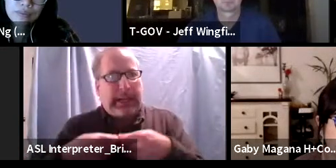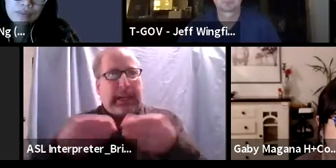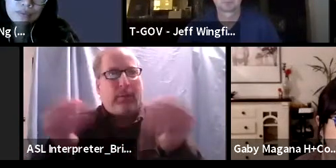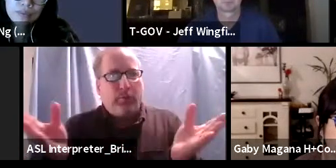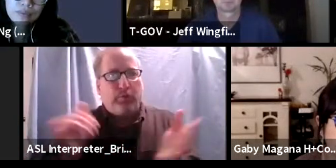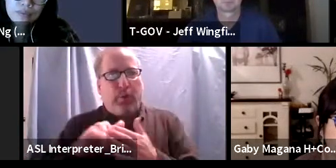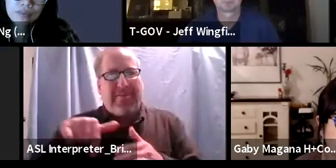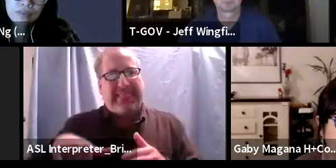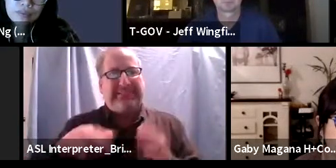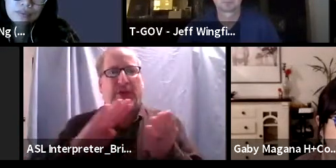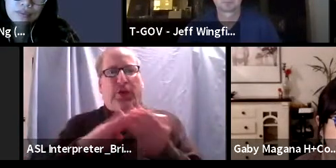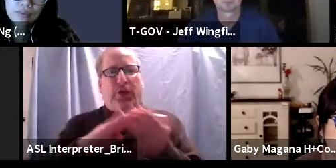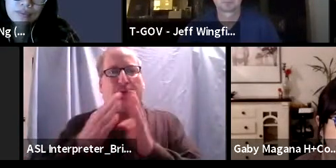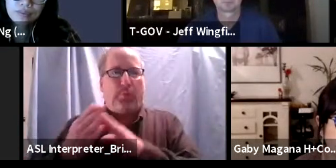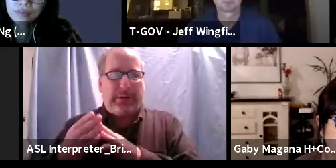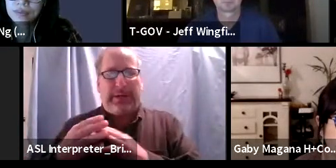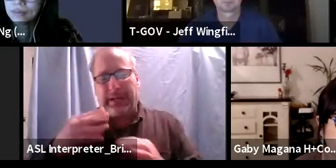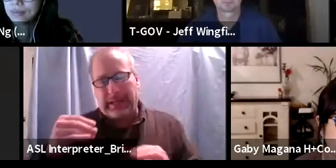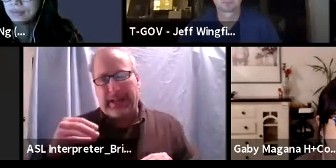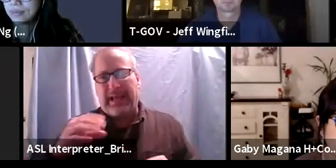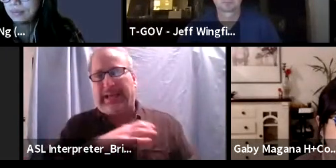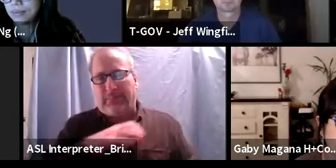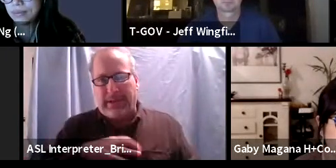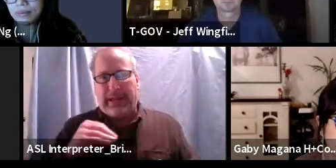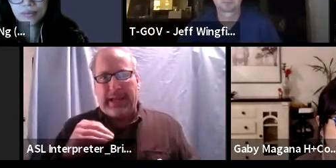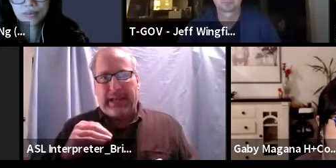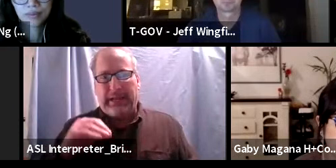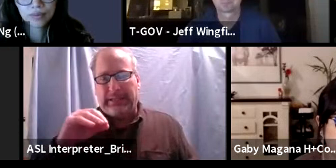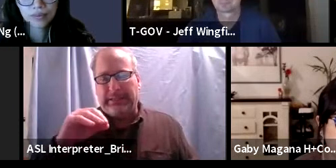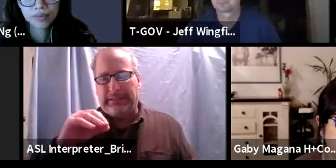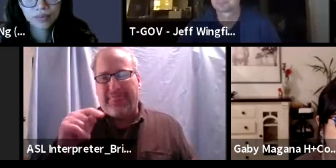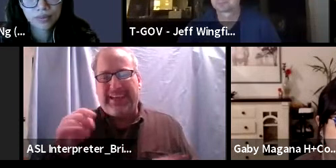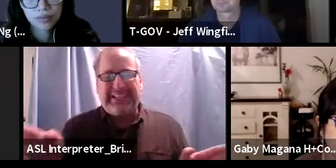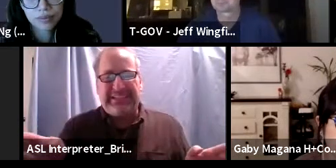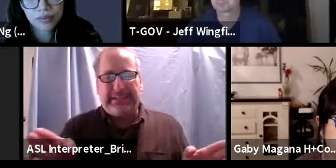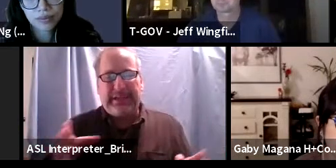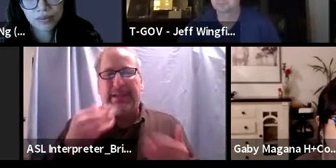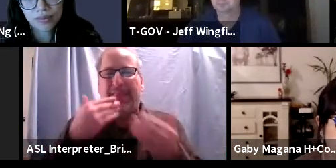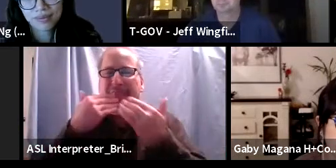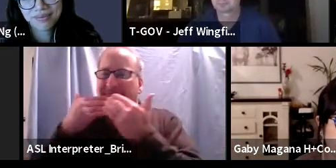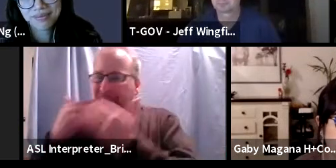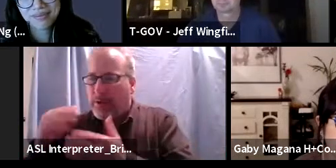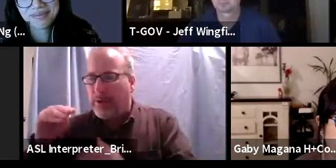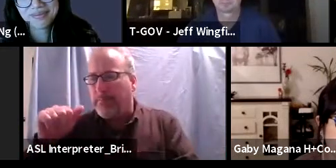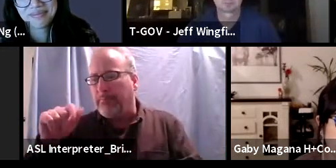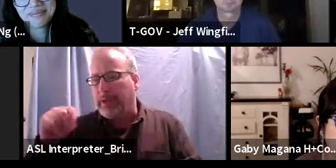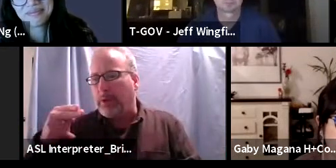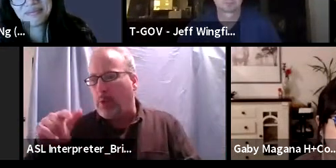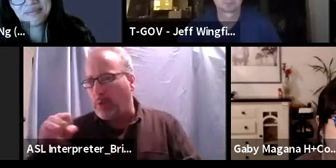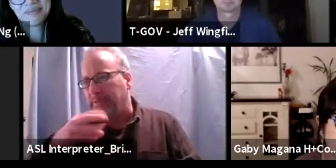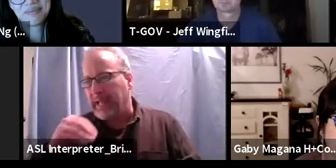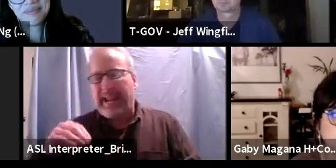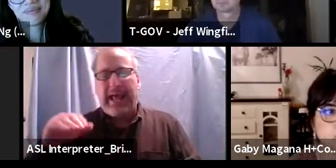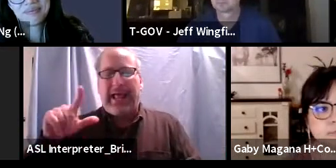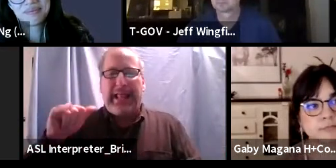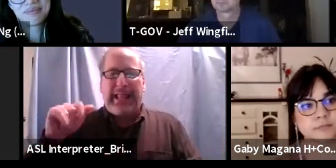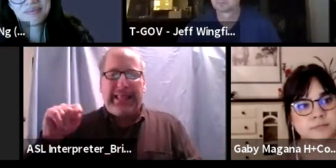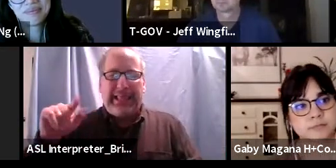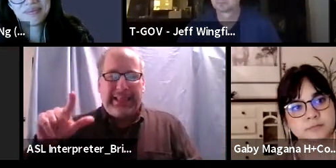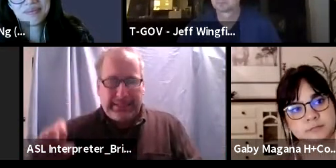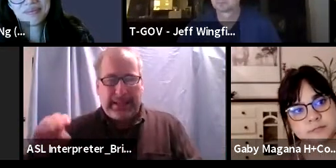community steering committee in a future upcoming meeting. So thank you, Matt Holmes and the Little Manila